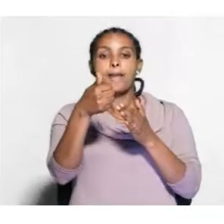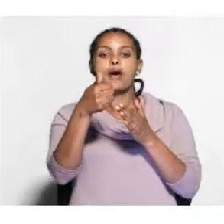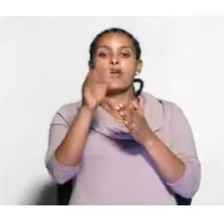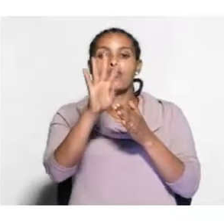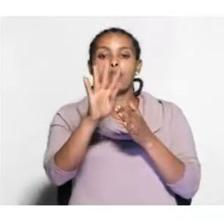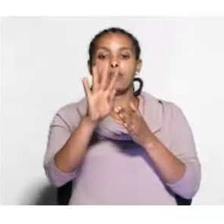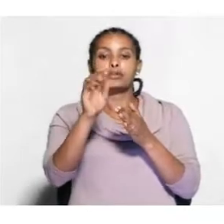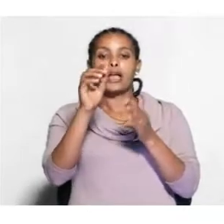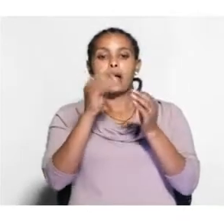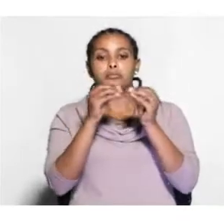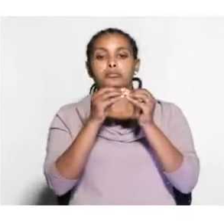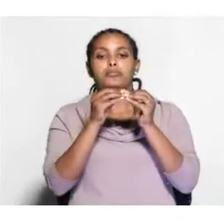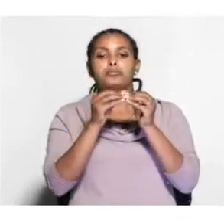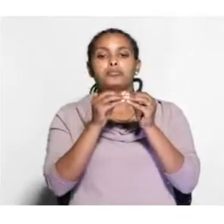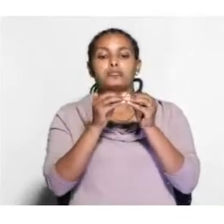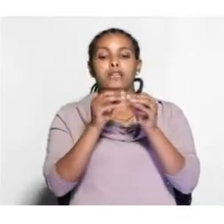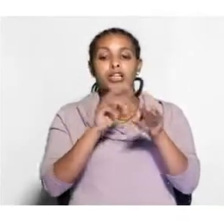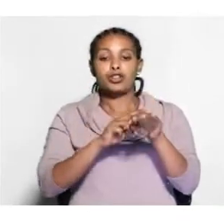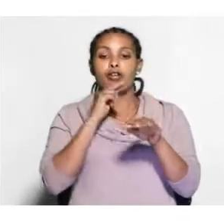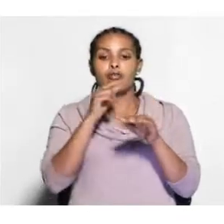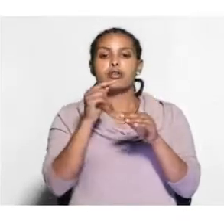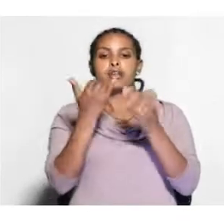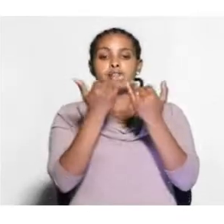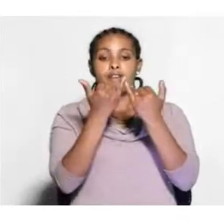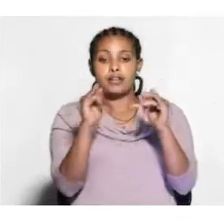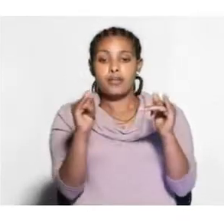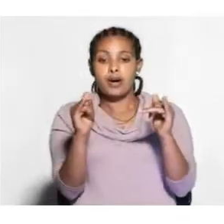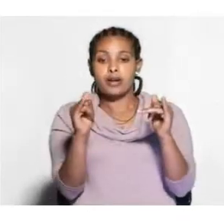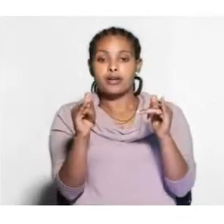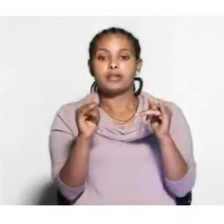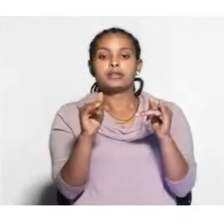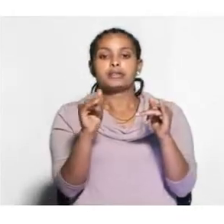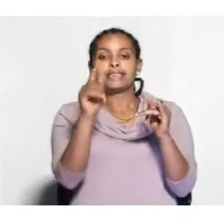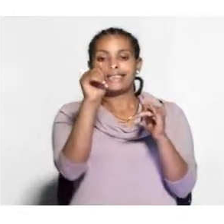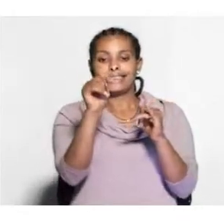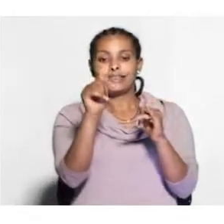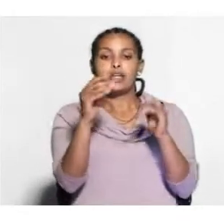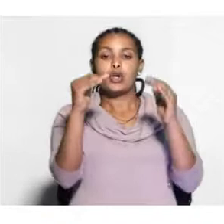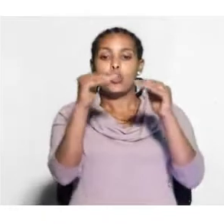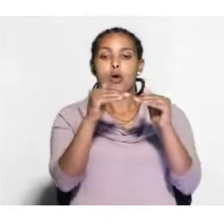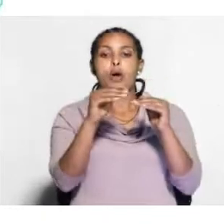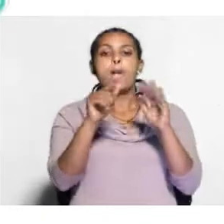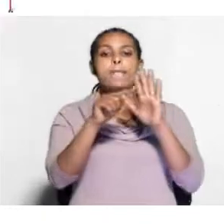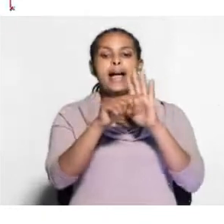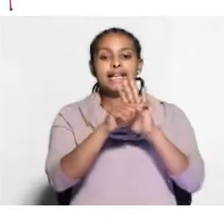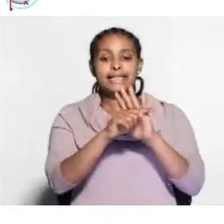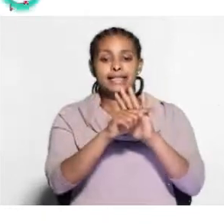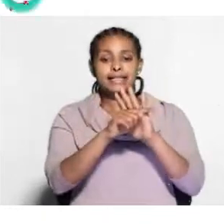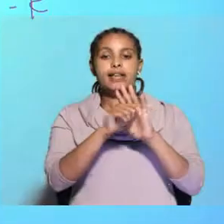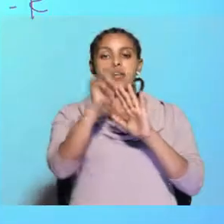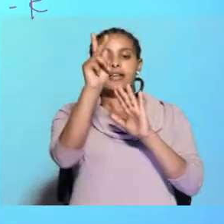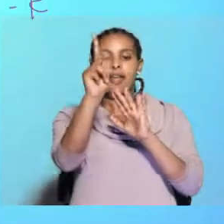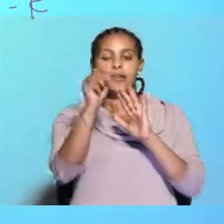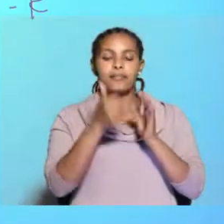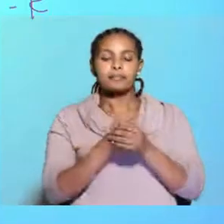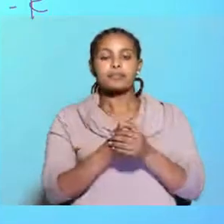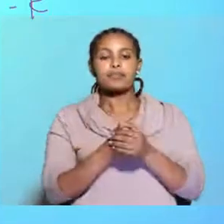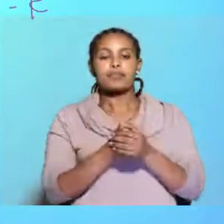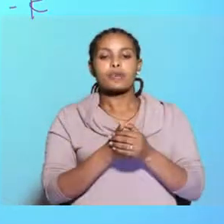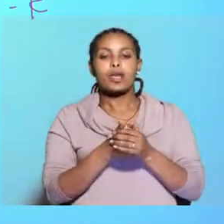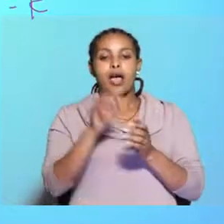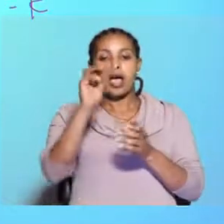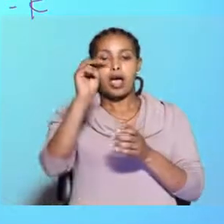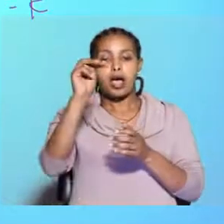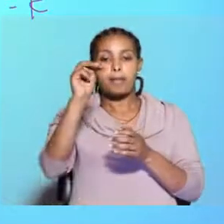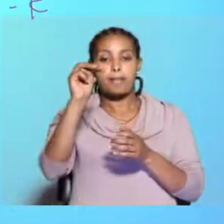t minus initial concentration divided by t equal minus K. Concentration of